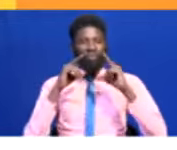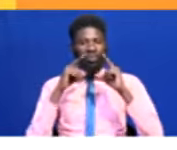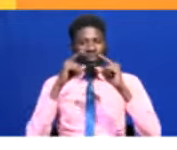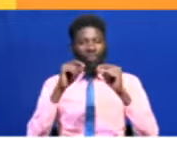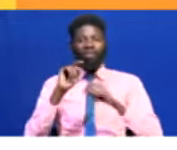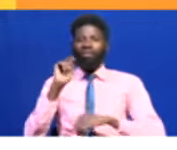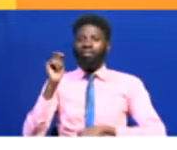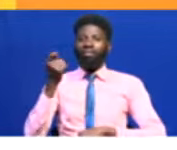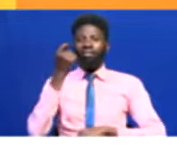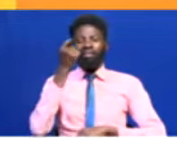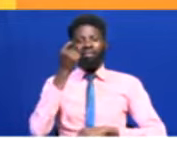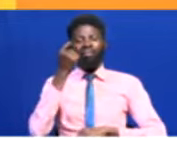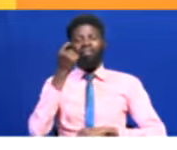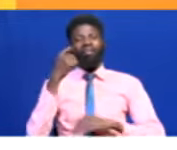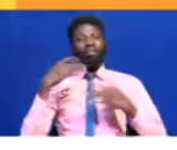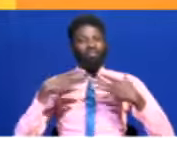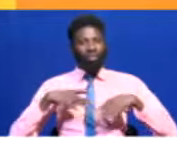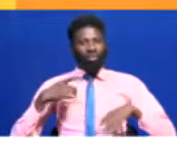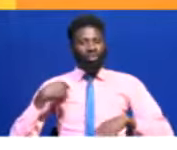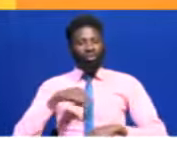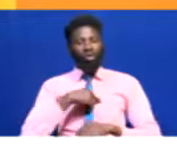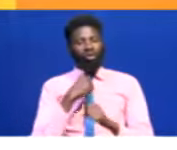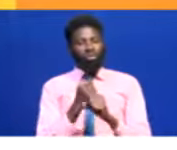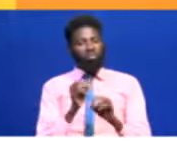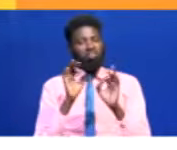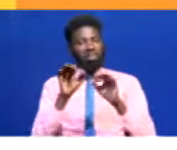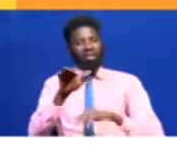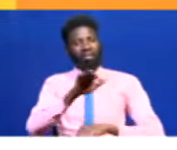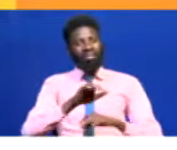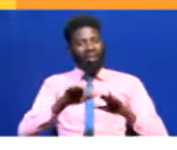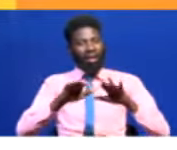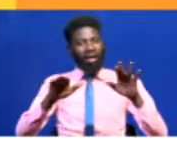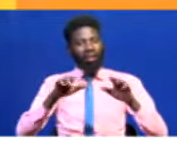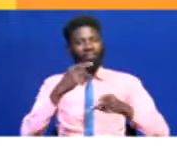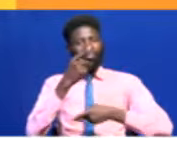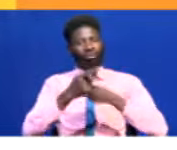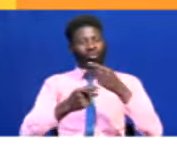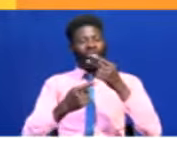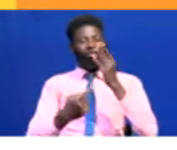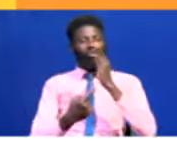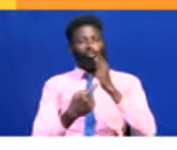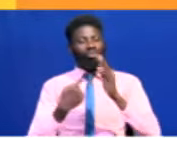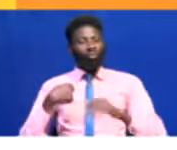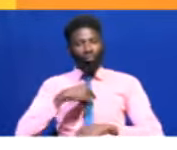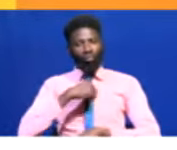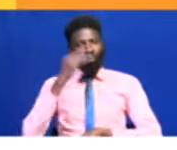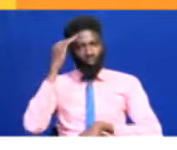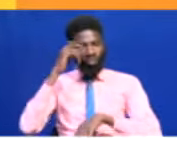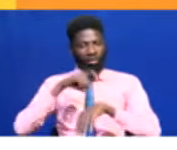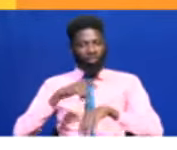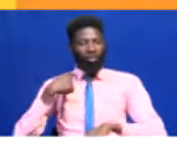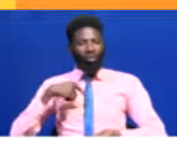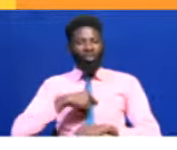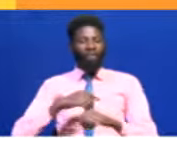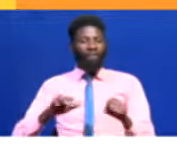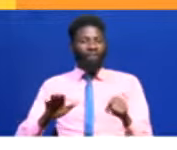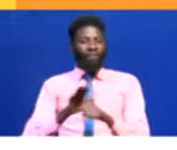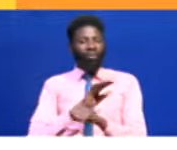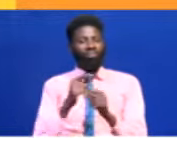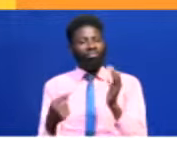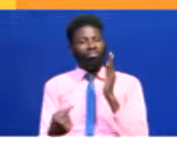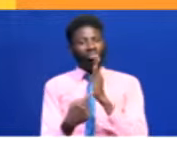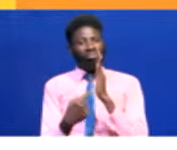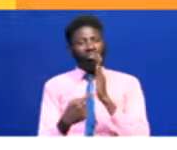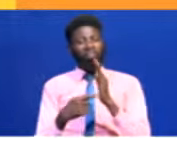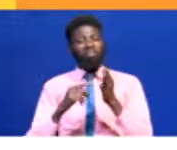doing well on matters land digitization, because we know when we are fully digitized, it will mean